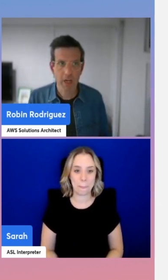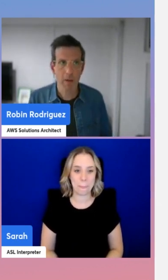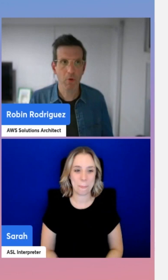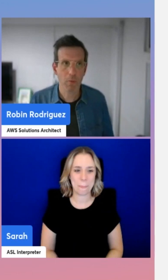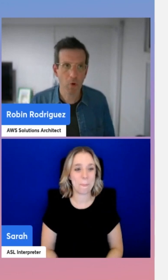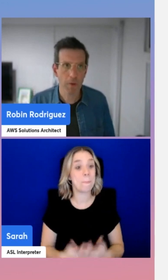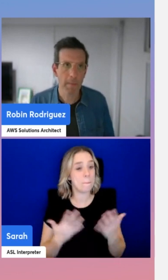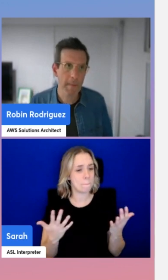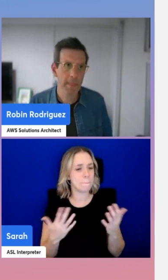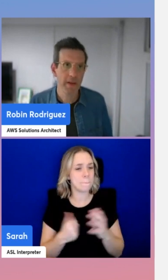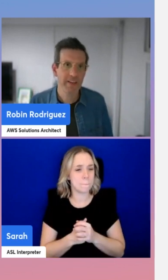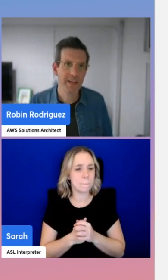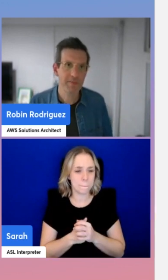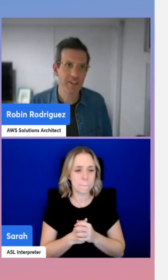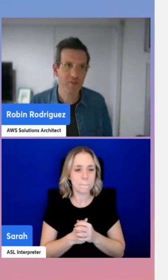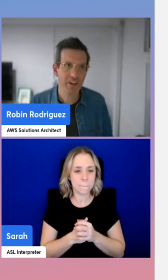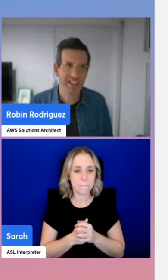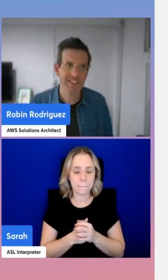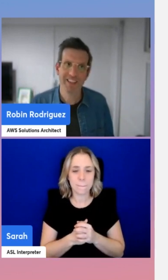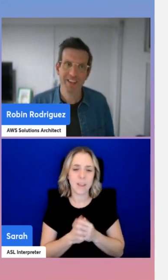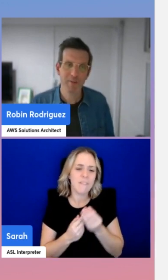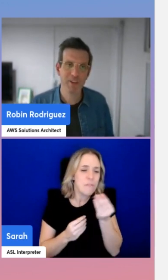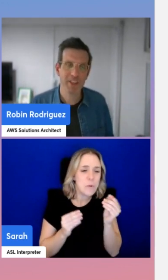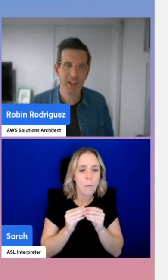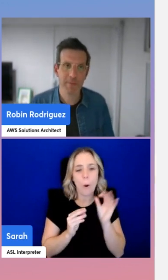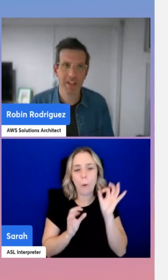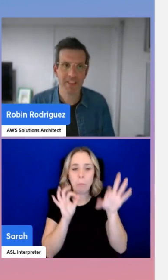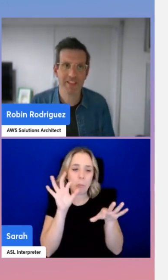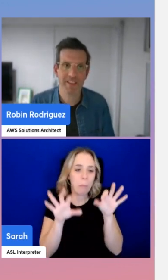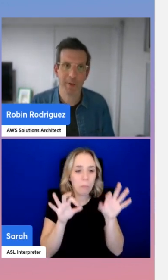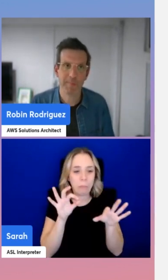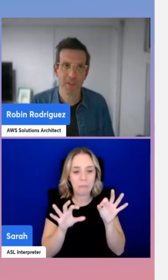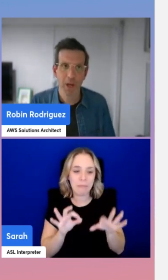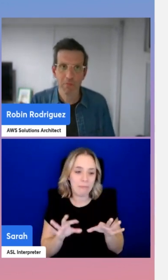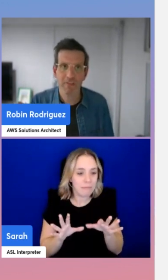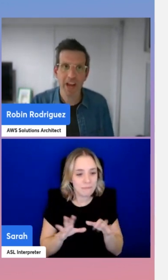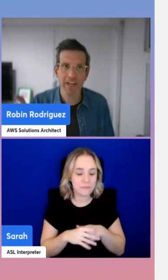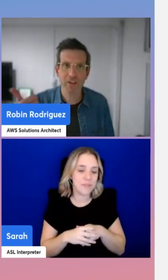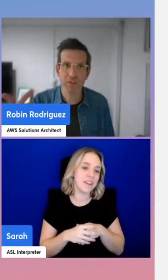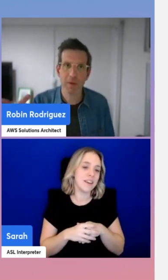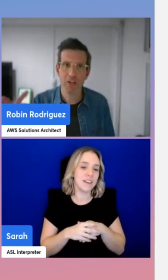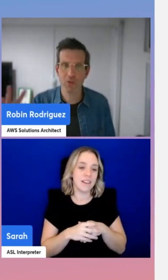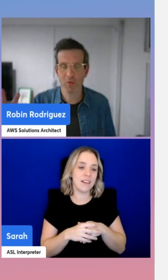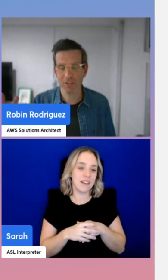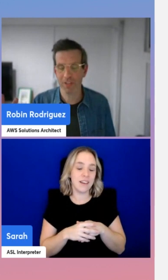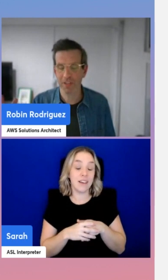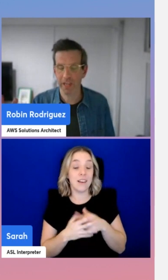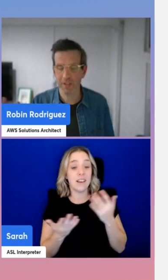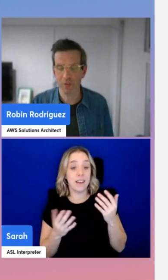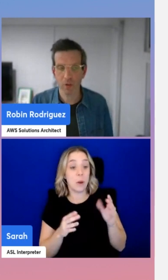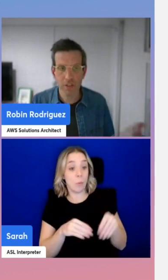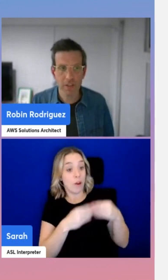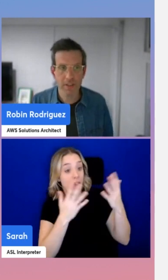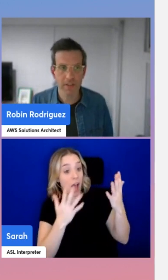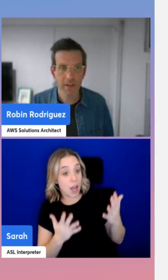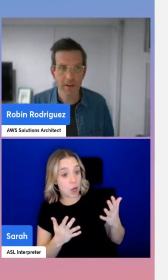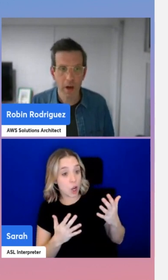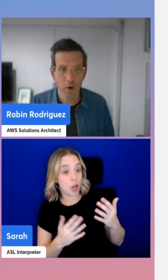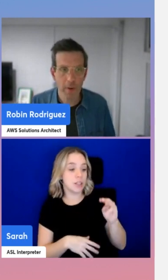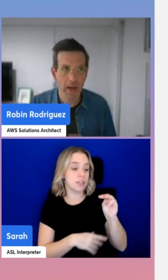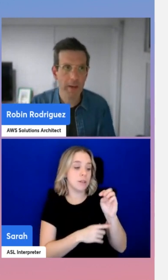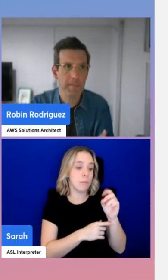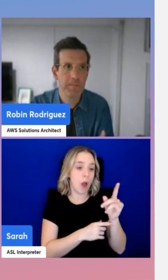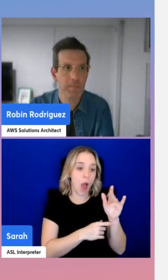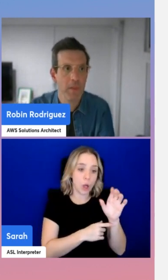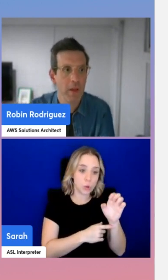sharing a couple more tips and tricks. I really think about this, providers, modules, and data sources.